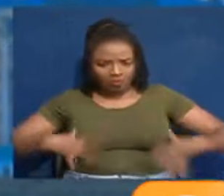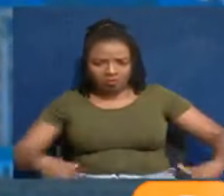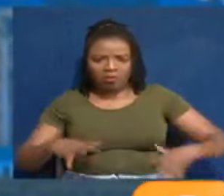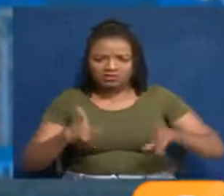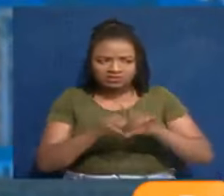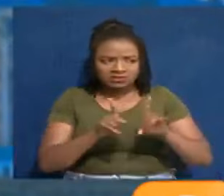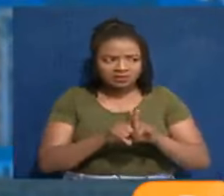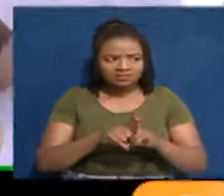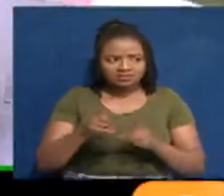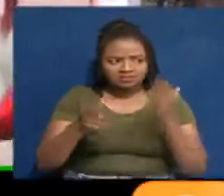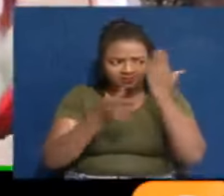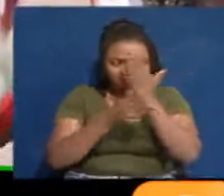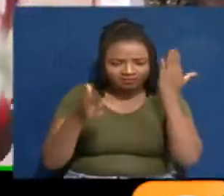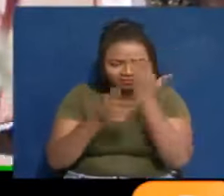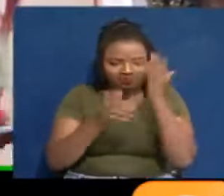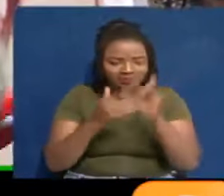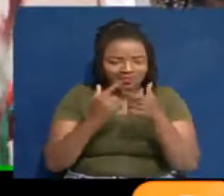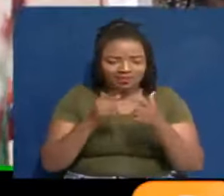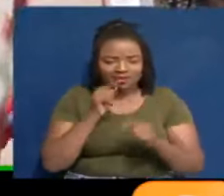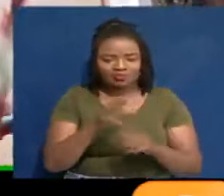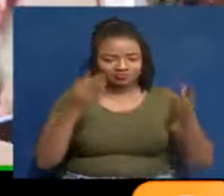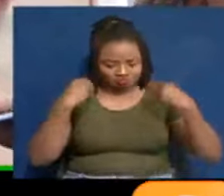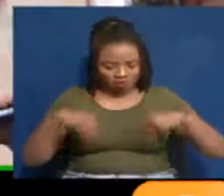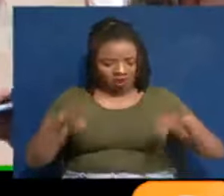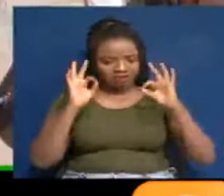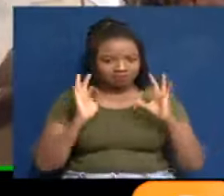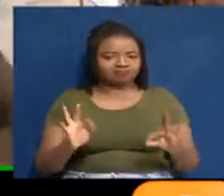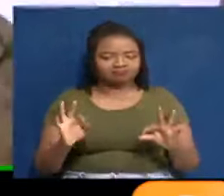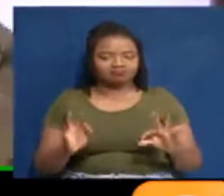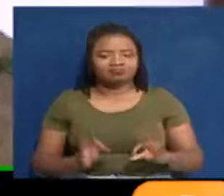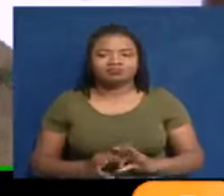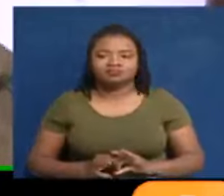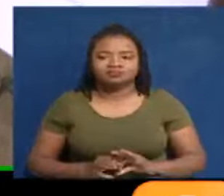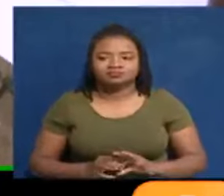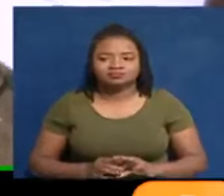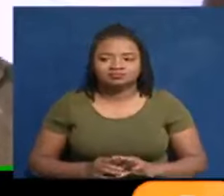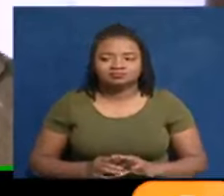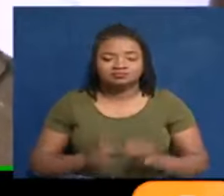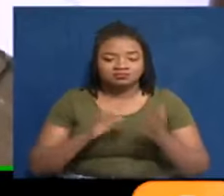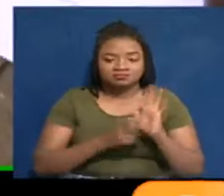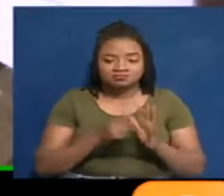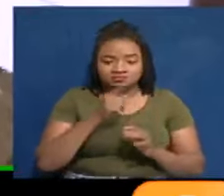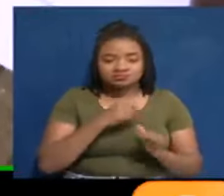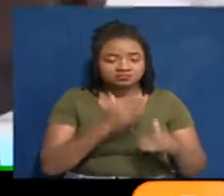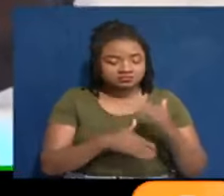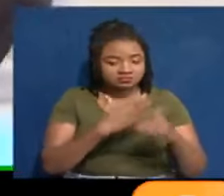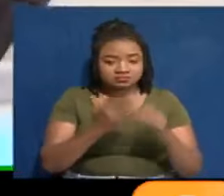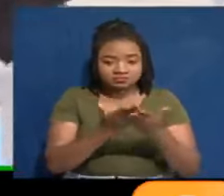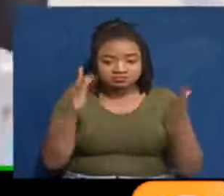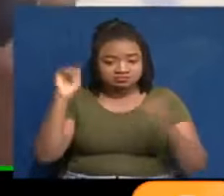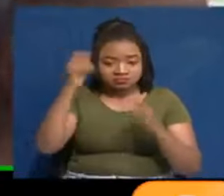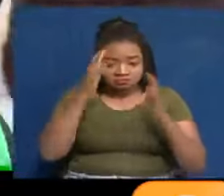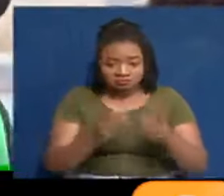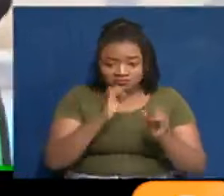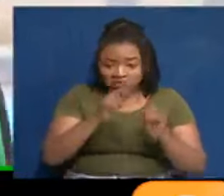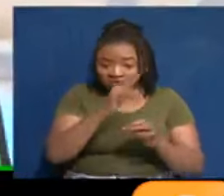you do your wiring, you look the part. You know, and so it is a process for Kenyans to also know that looking for a job